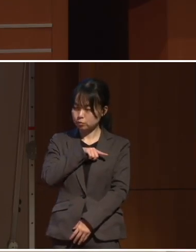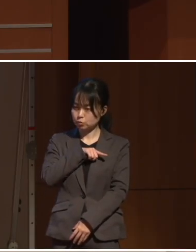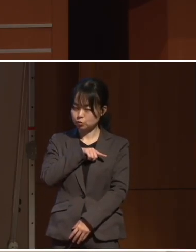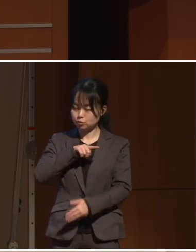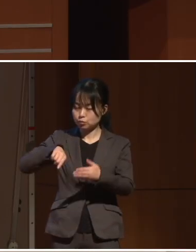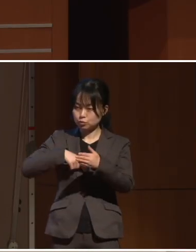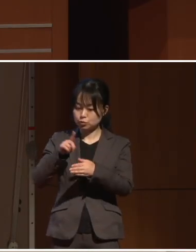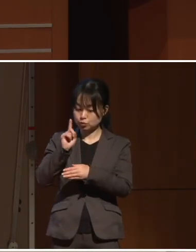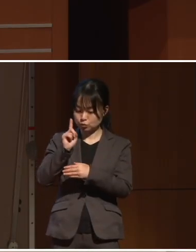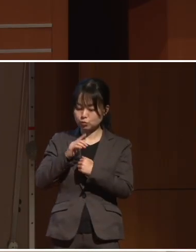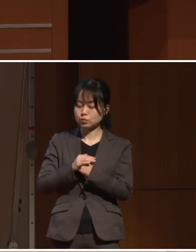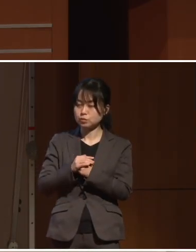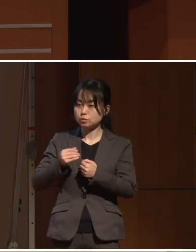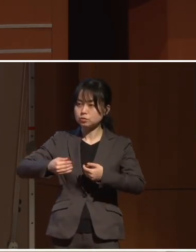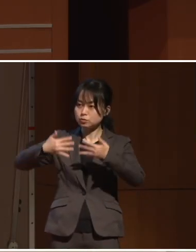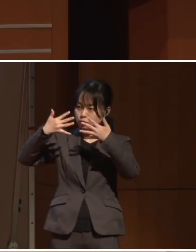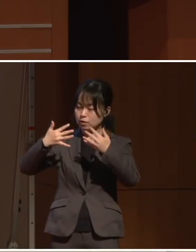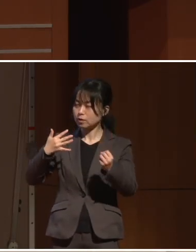Slide, please.